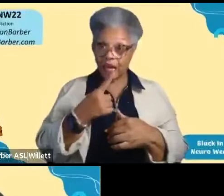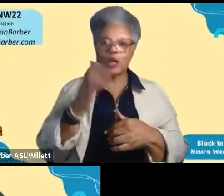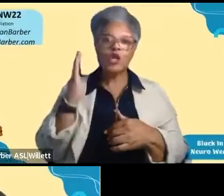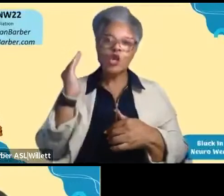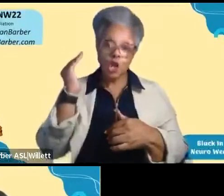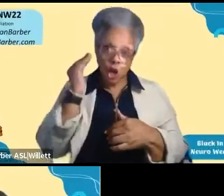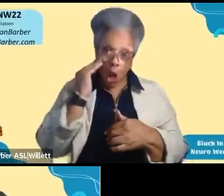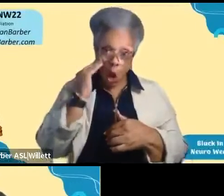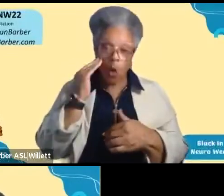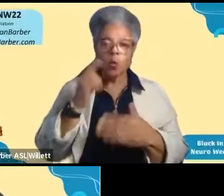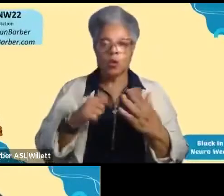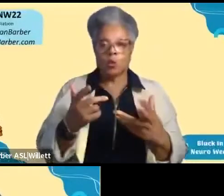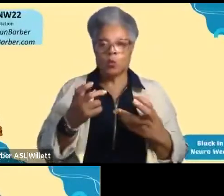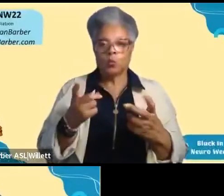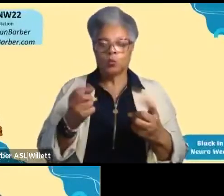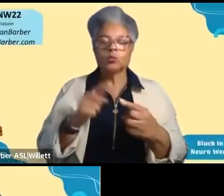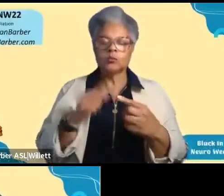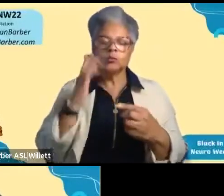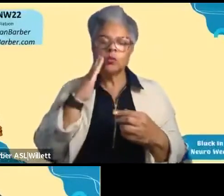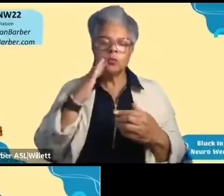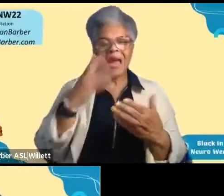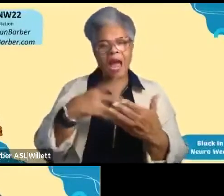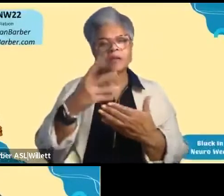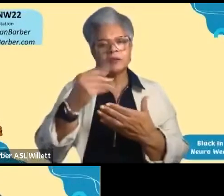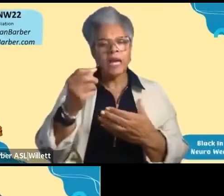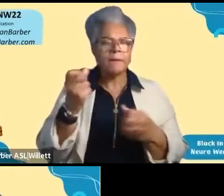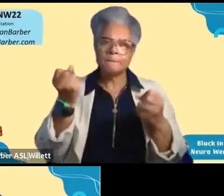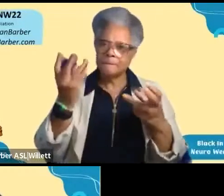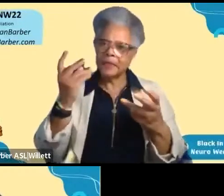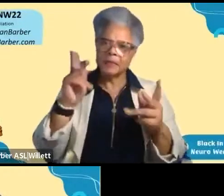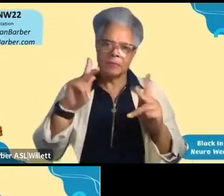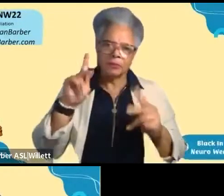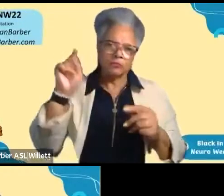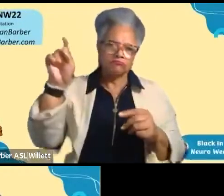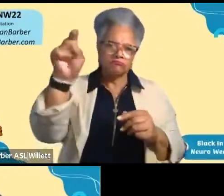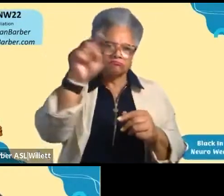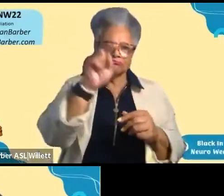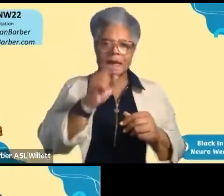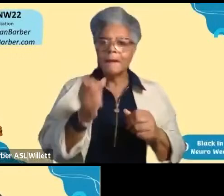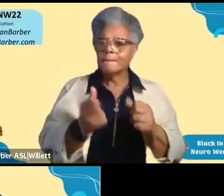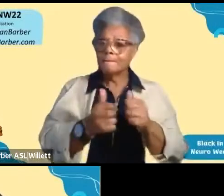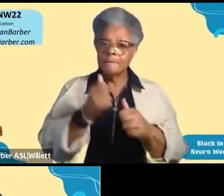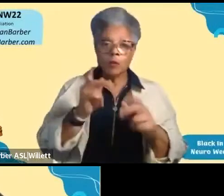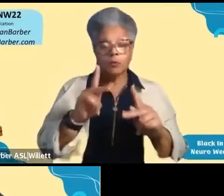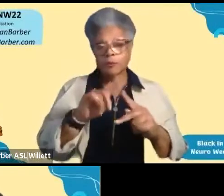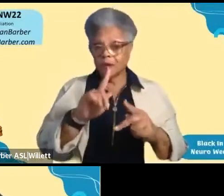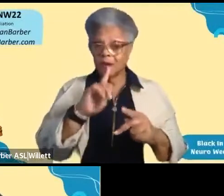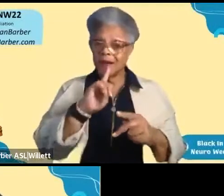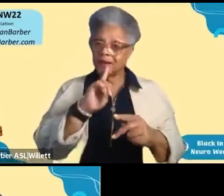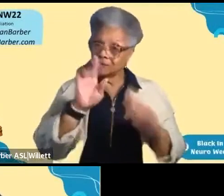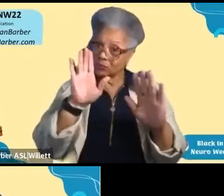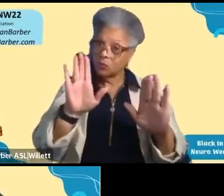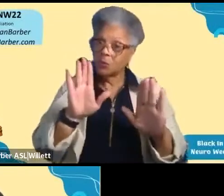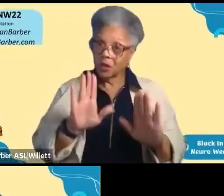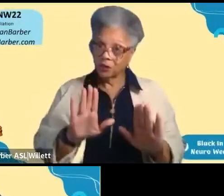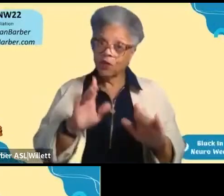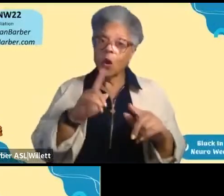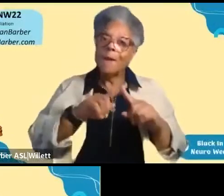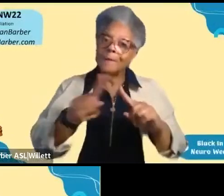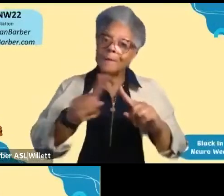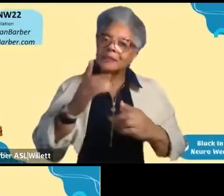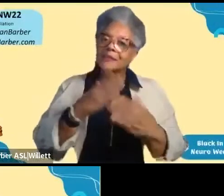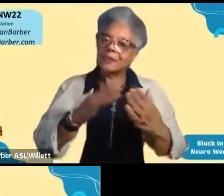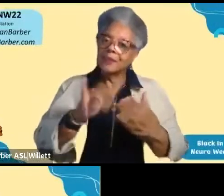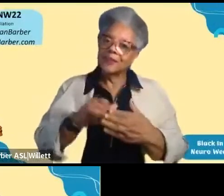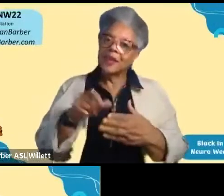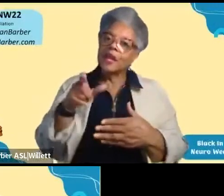know, outside there's a lot of people and, you know, most people are absolutely wonderful, but it's something you